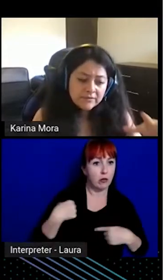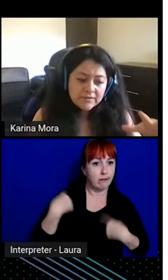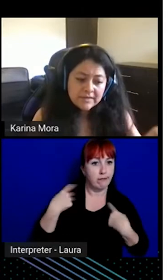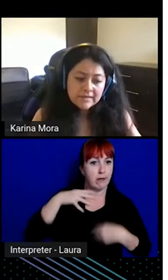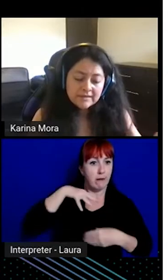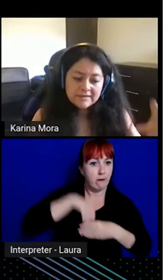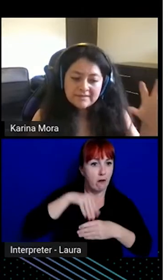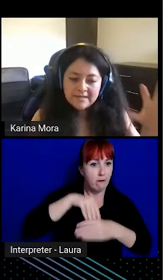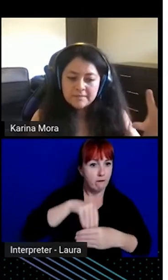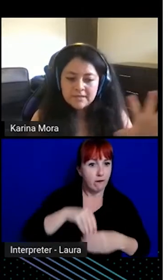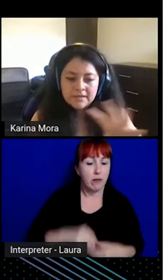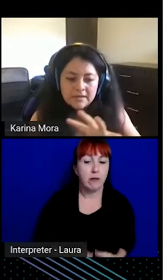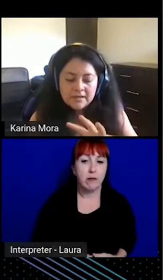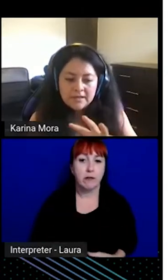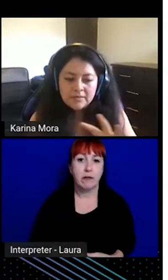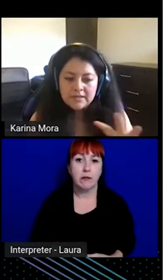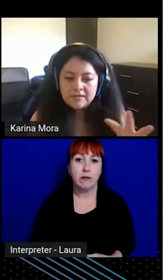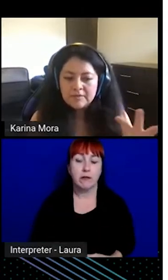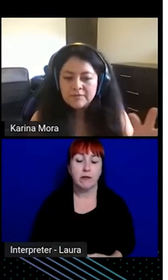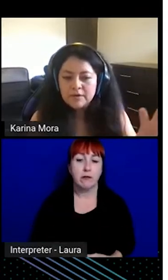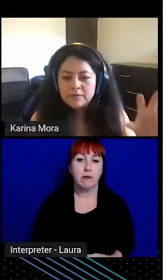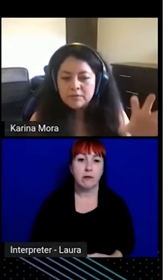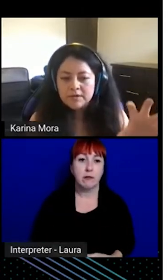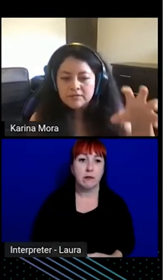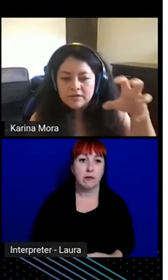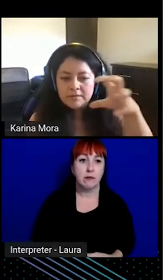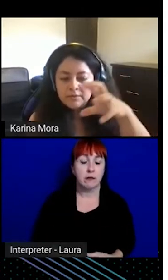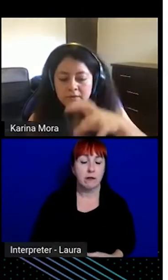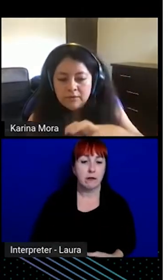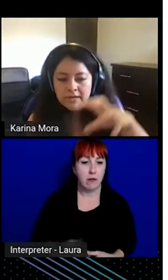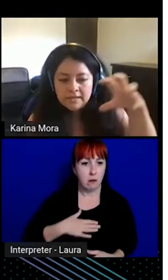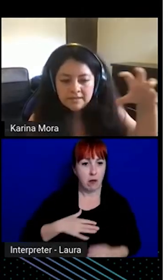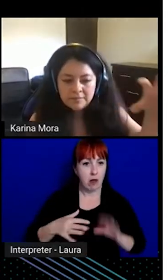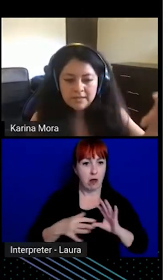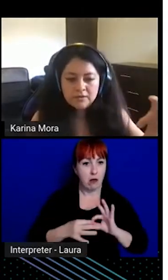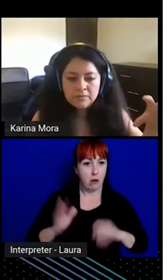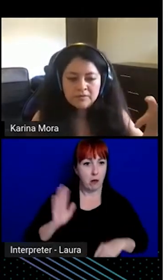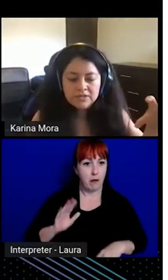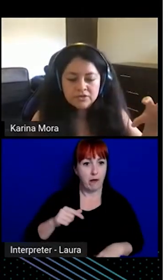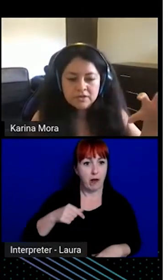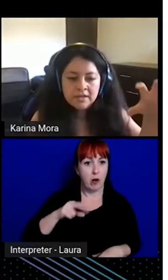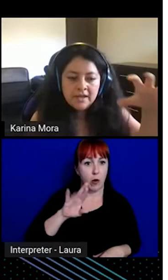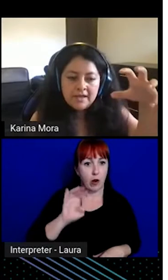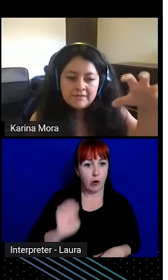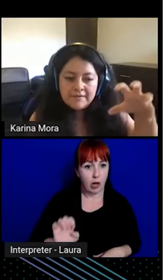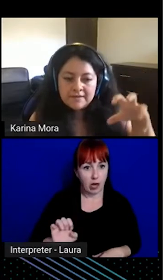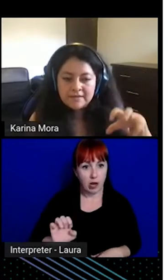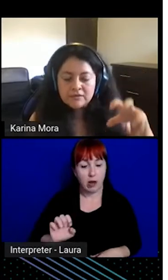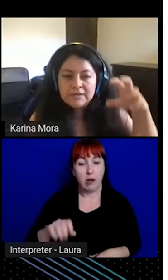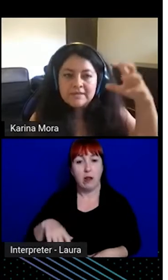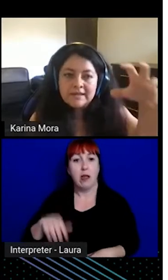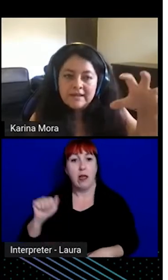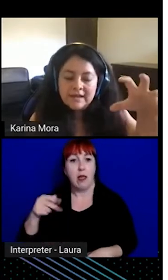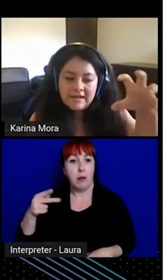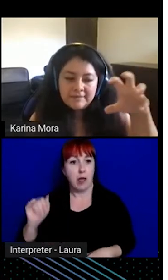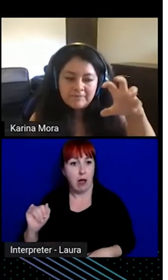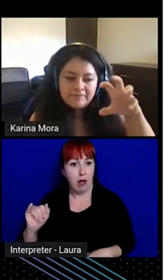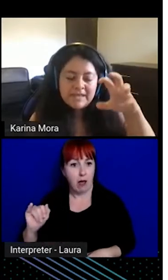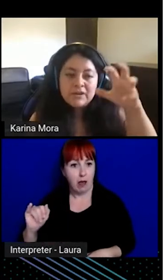We need to think the same thing I commented before when we are talking about the query and the API composition and the fact that you